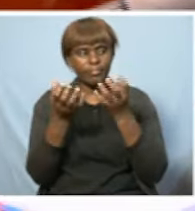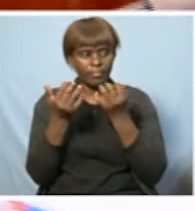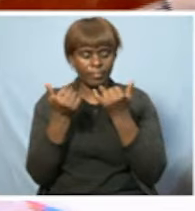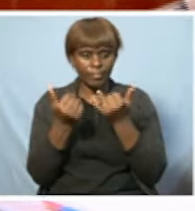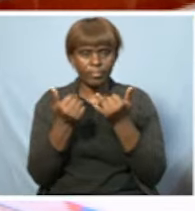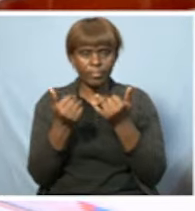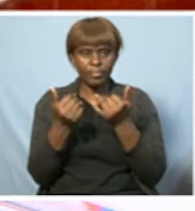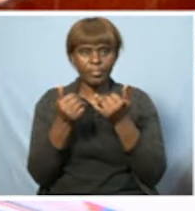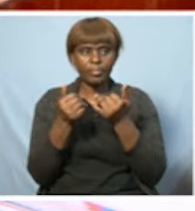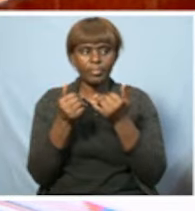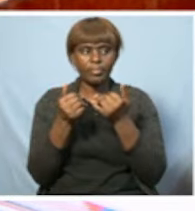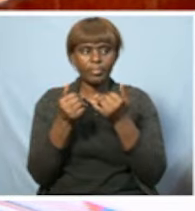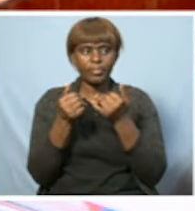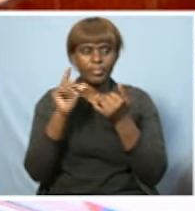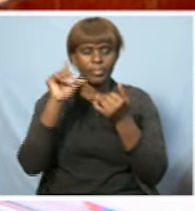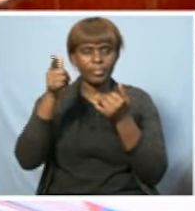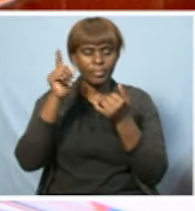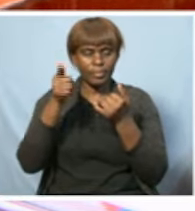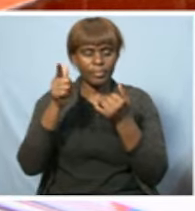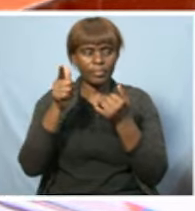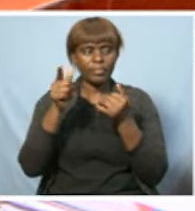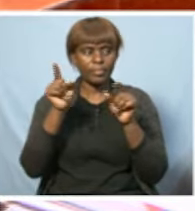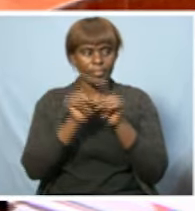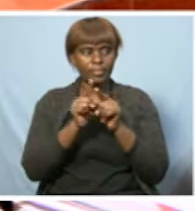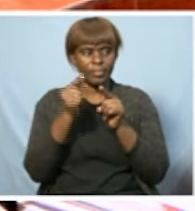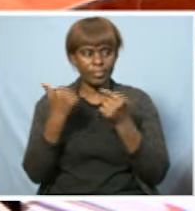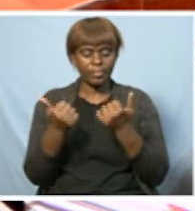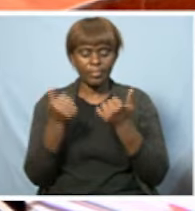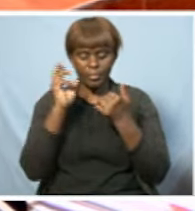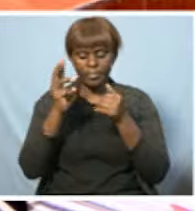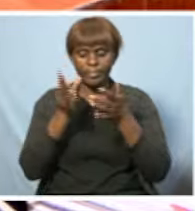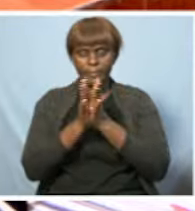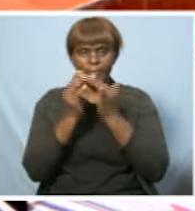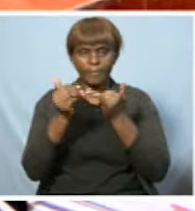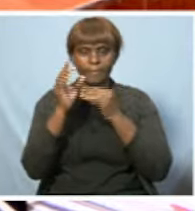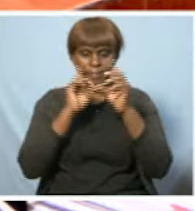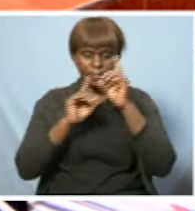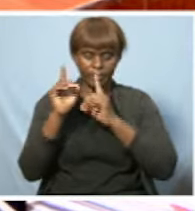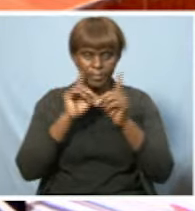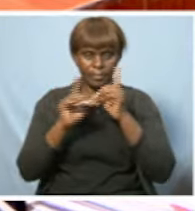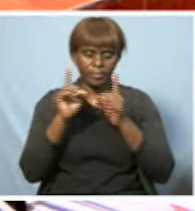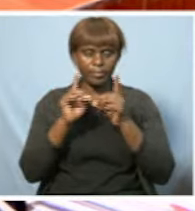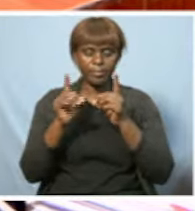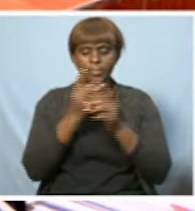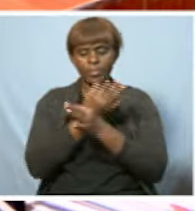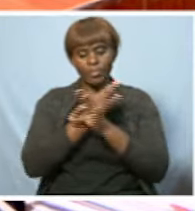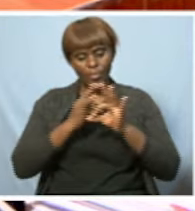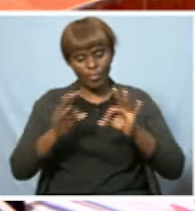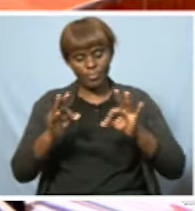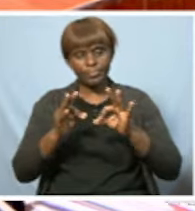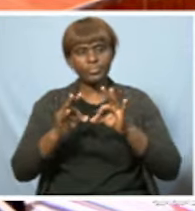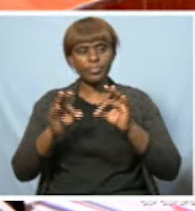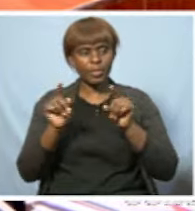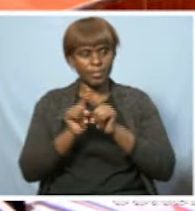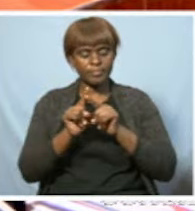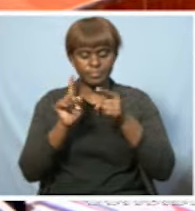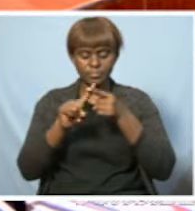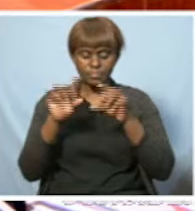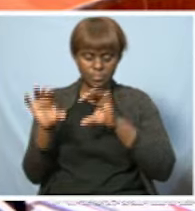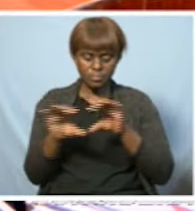to choose the latter. Hence, we ask you to interact with us freely when called upon to do